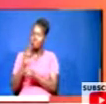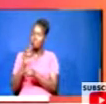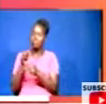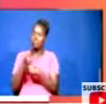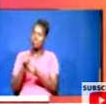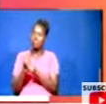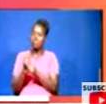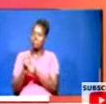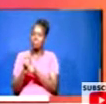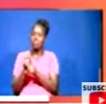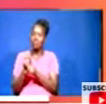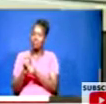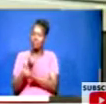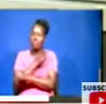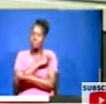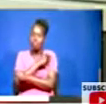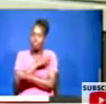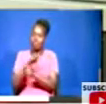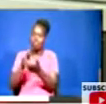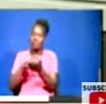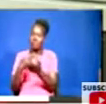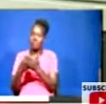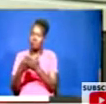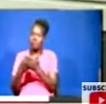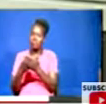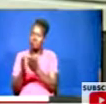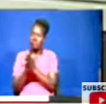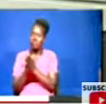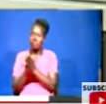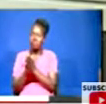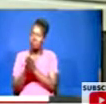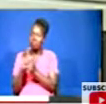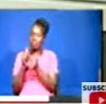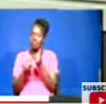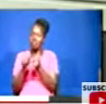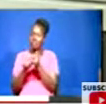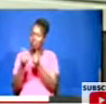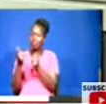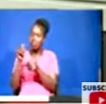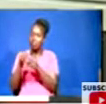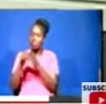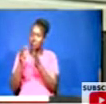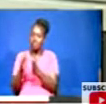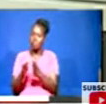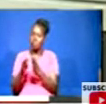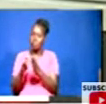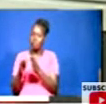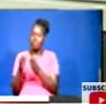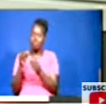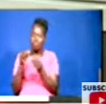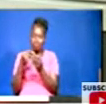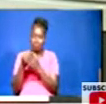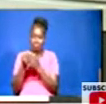needs to be treated as a resource, as an input, which other investors can actually put their money in so